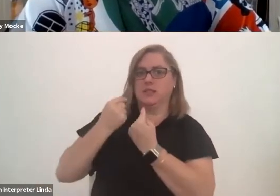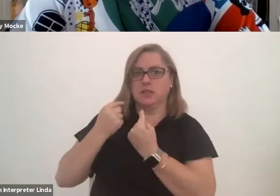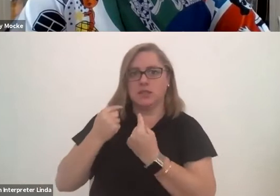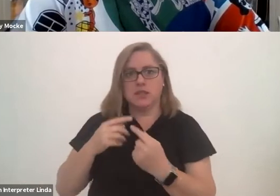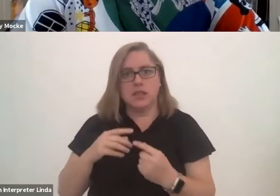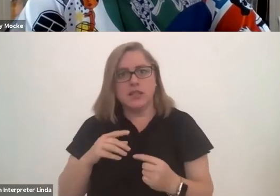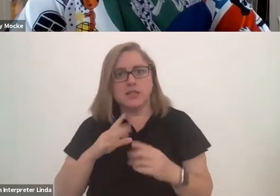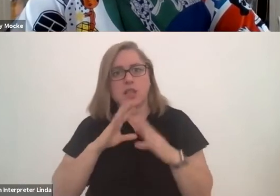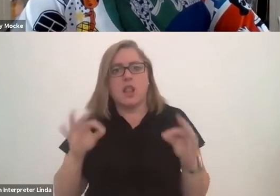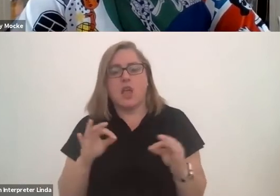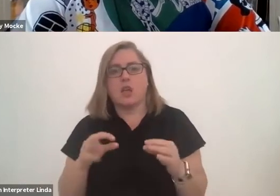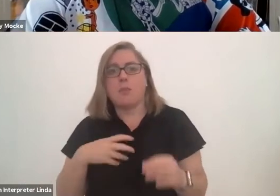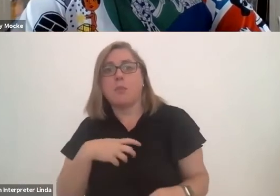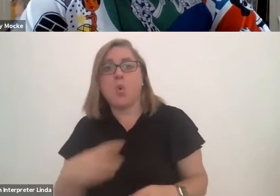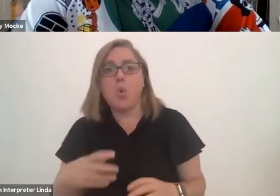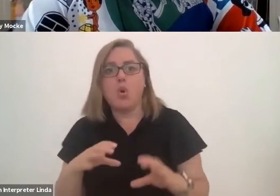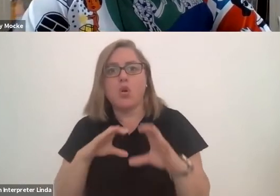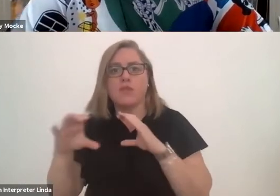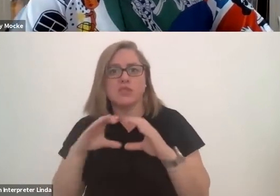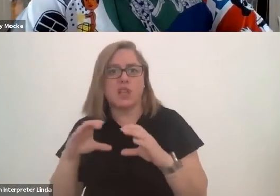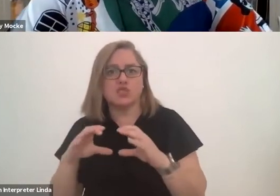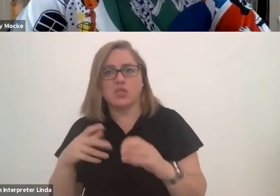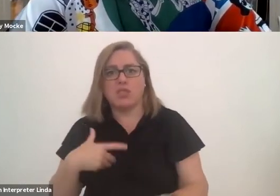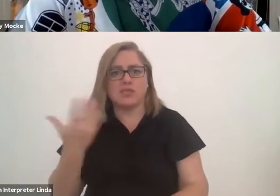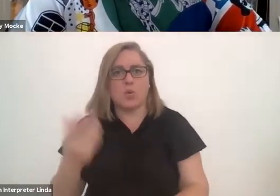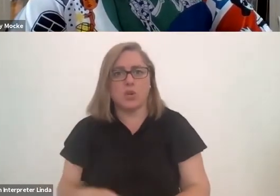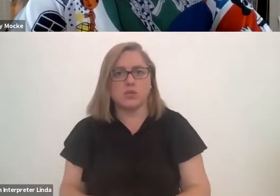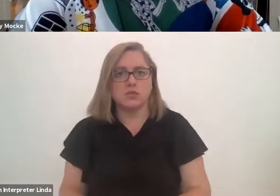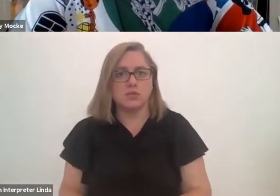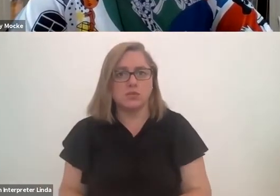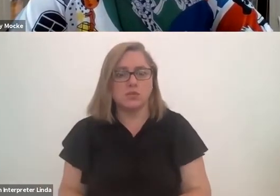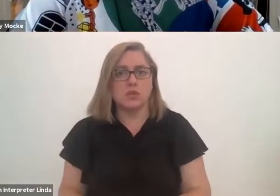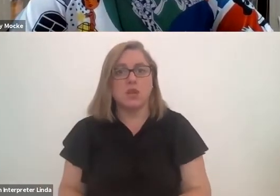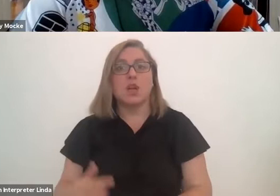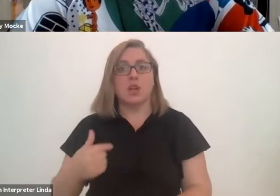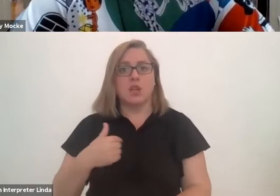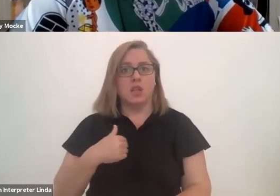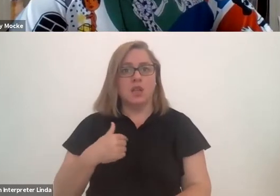further conversation. That's not what it's meant for. But